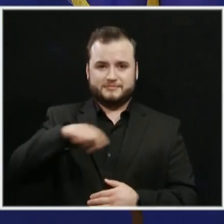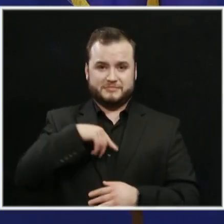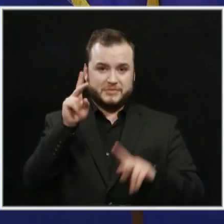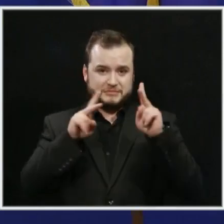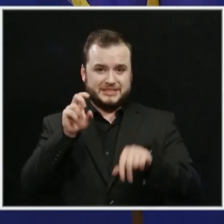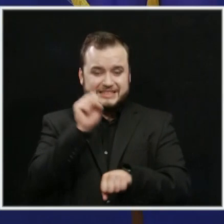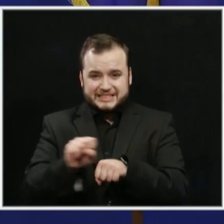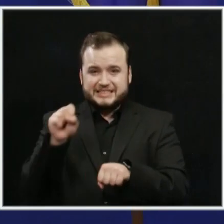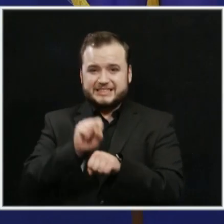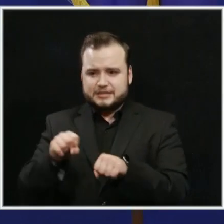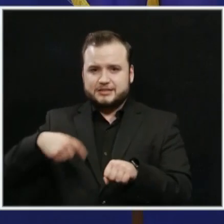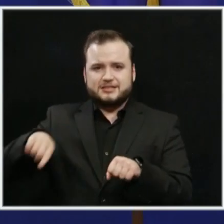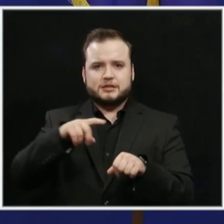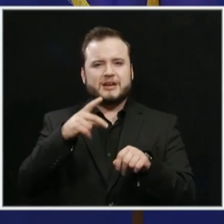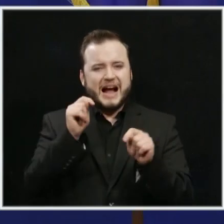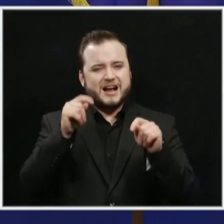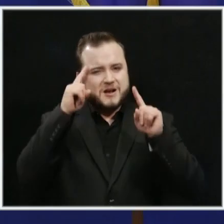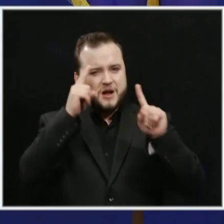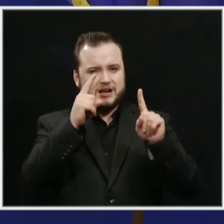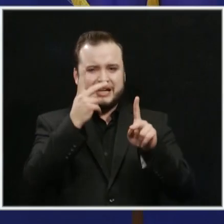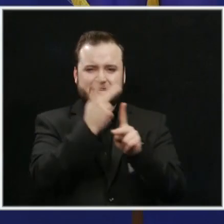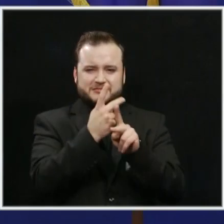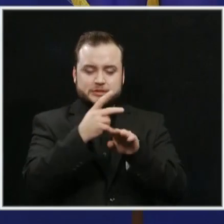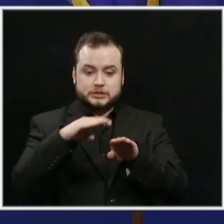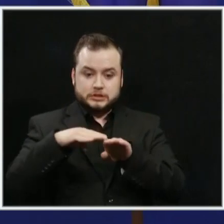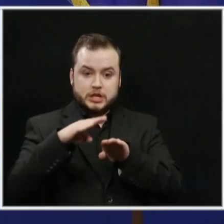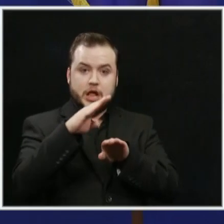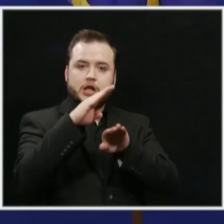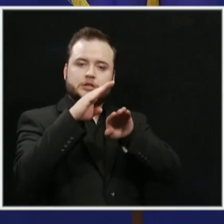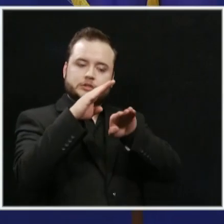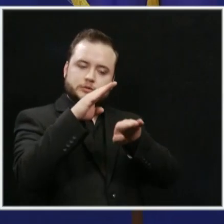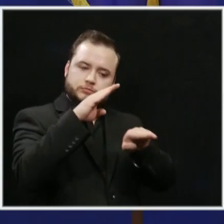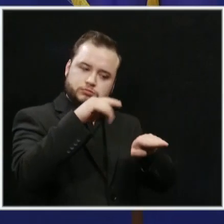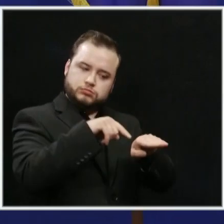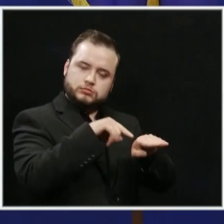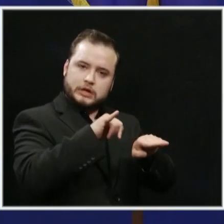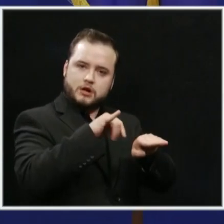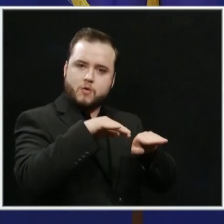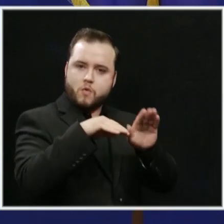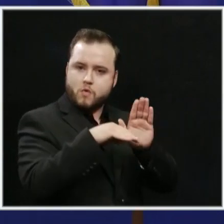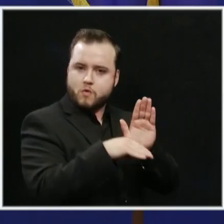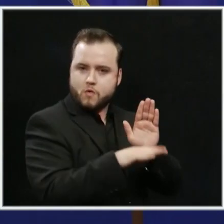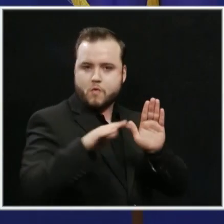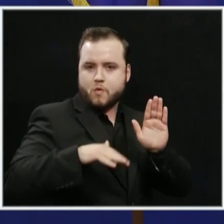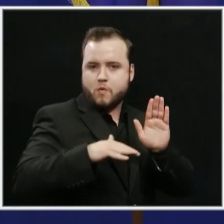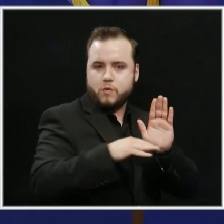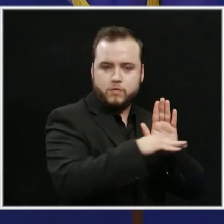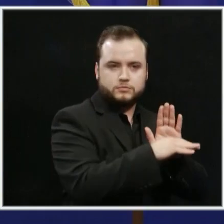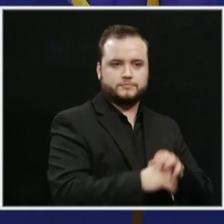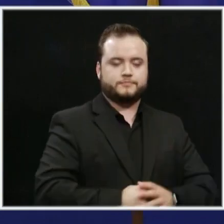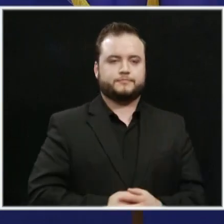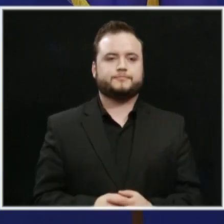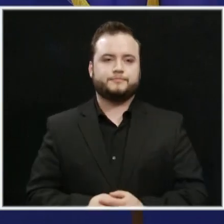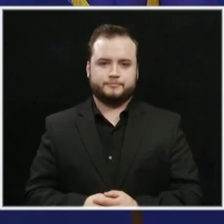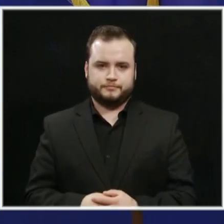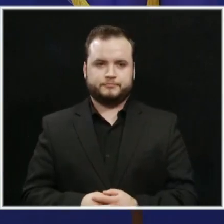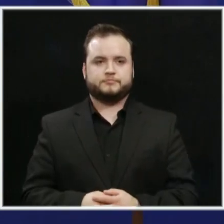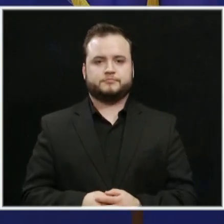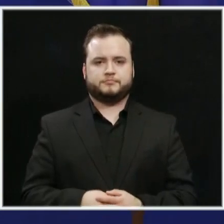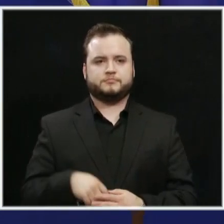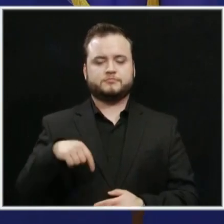curve as flat as possible. Obviously keep the peak down, but this is not that unusual, but it certainly